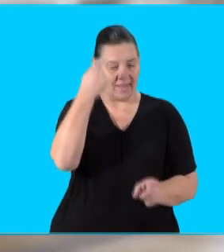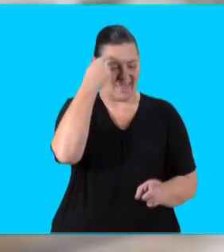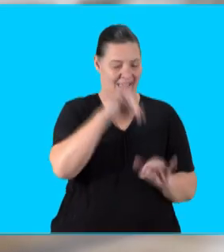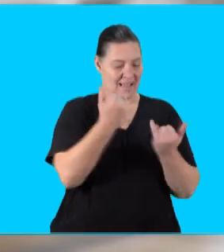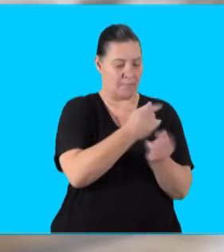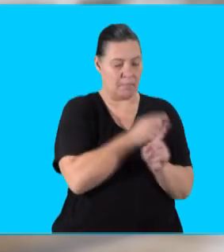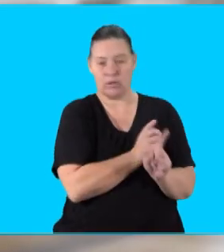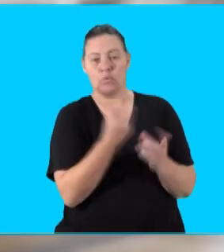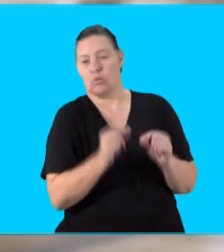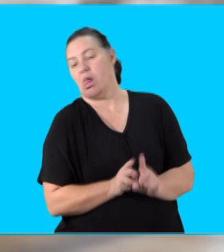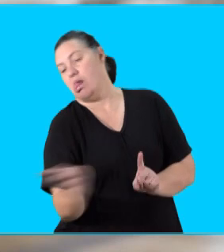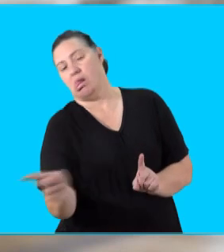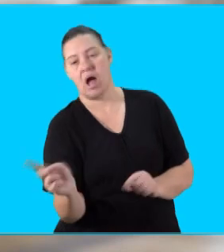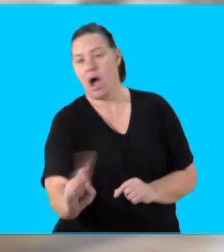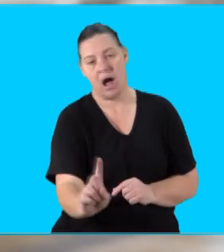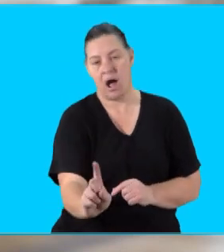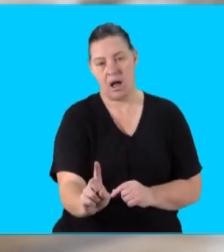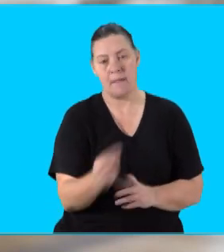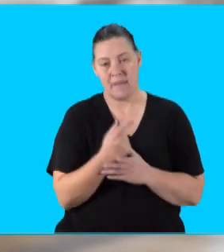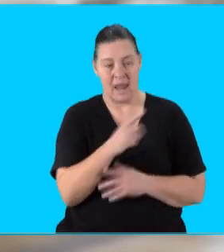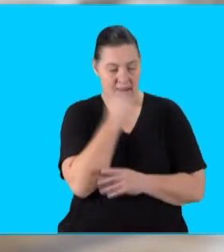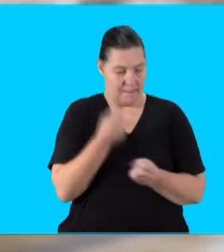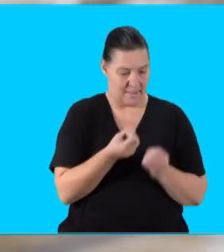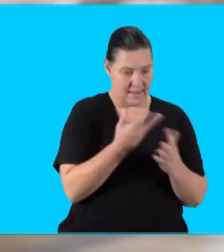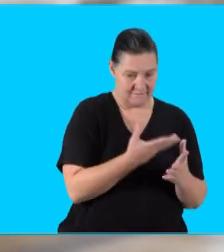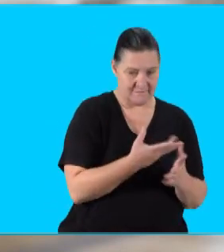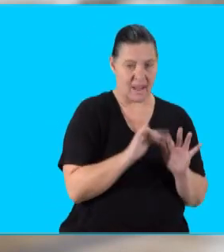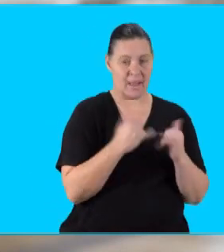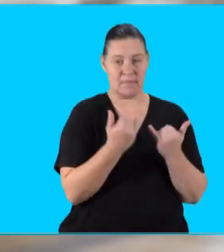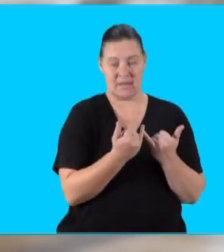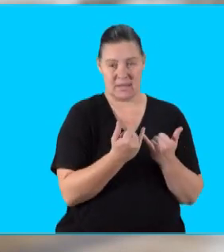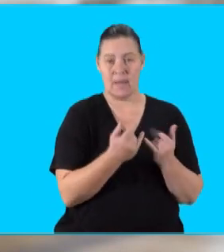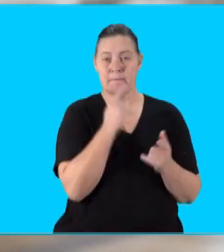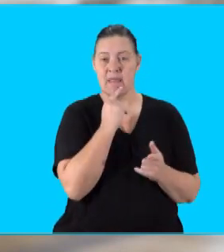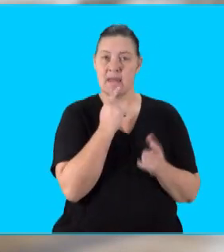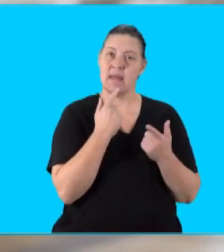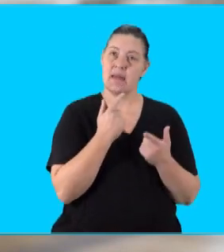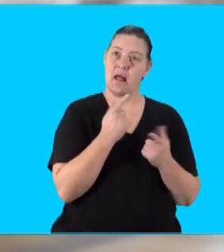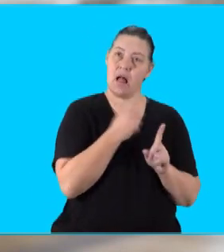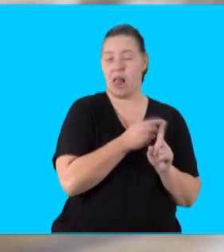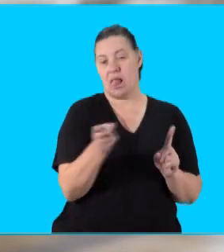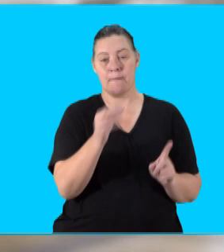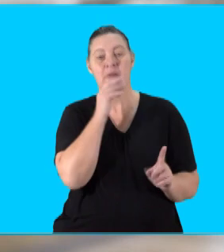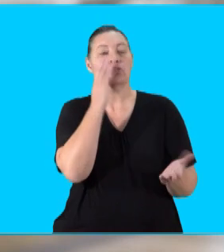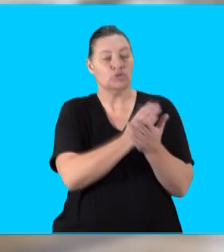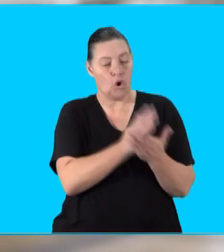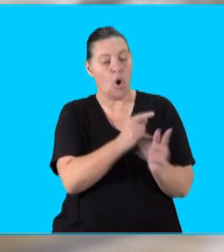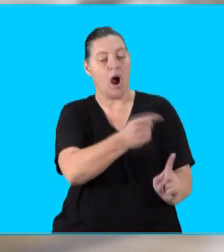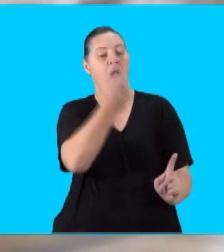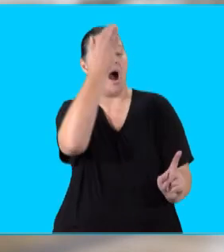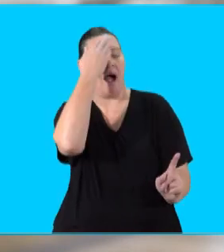we name our company, we need to make sure that the name that we give for our company is not misleading, making sure that it's